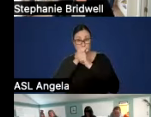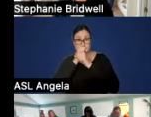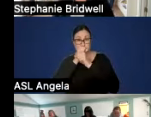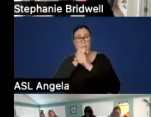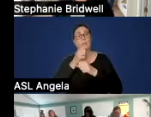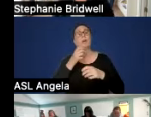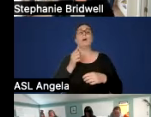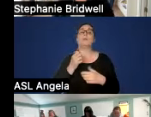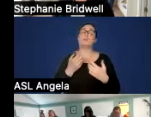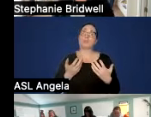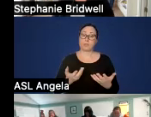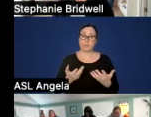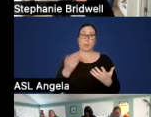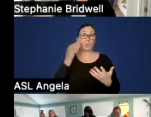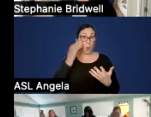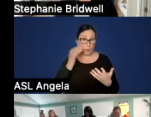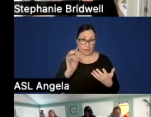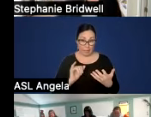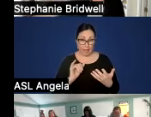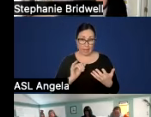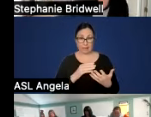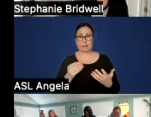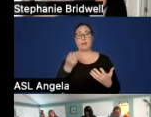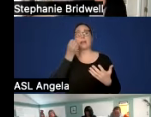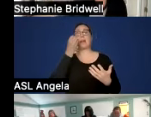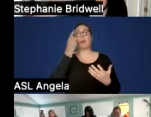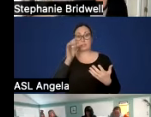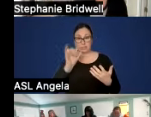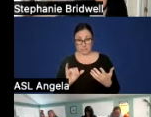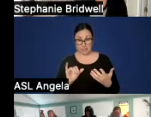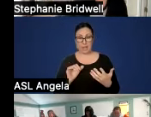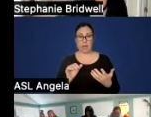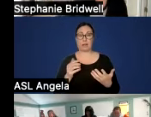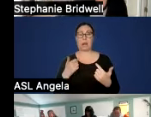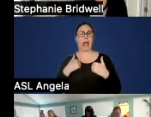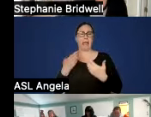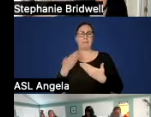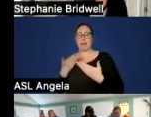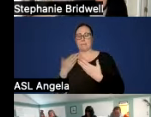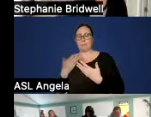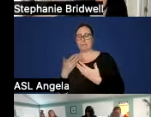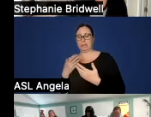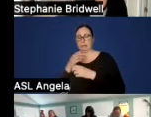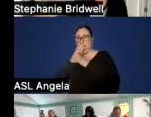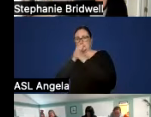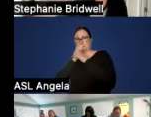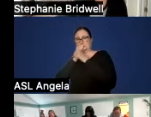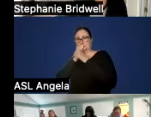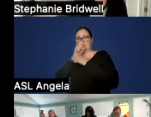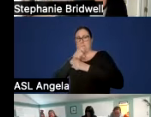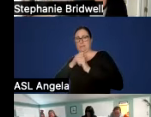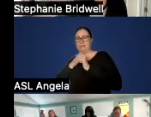you know, though I might be bound by confidentiality and how it looks for me as an advocate,